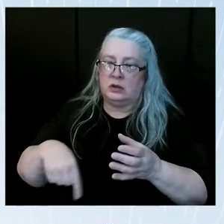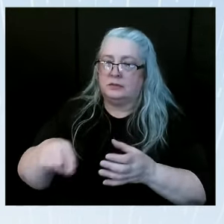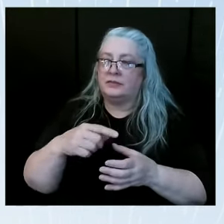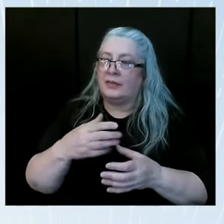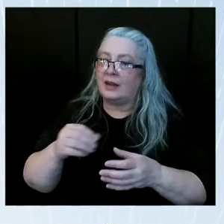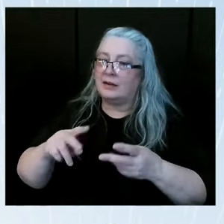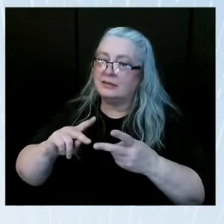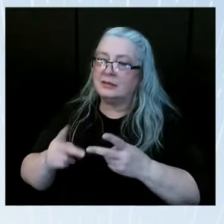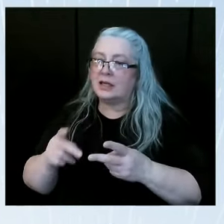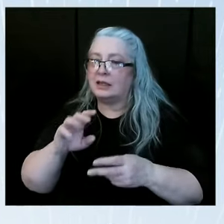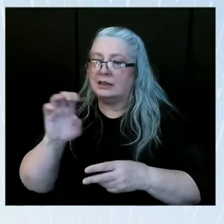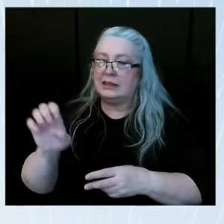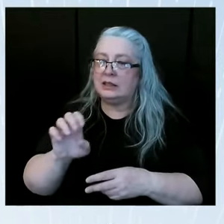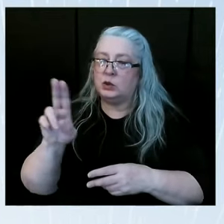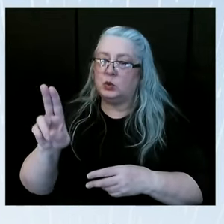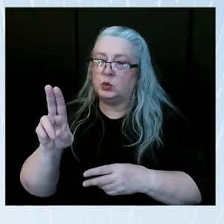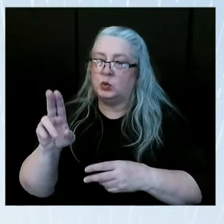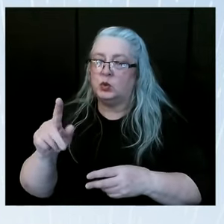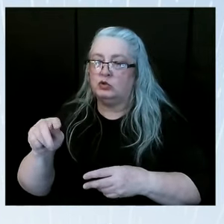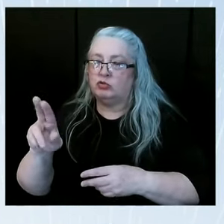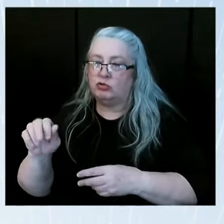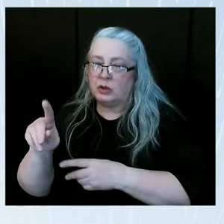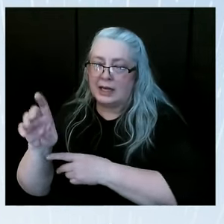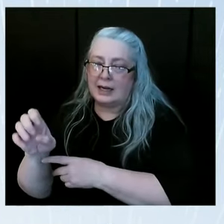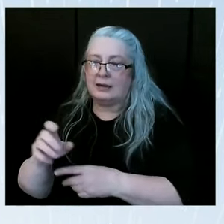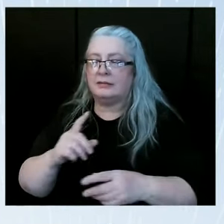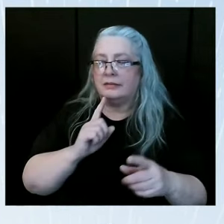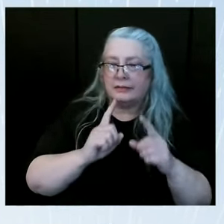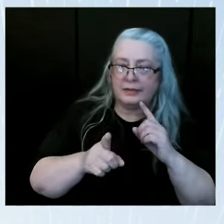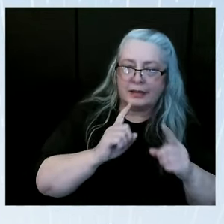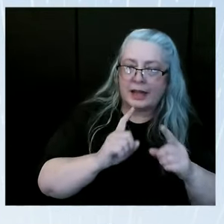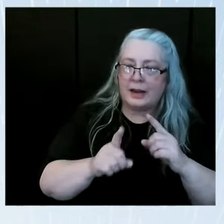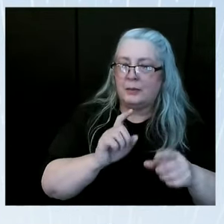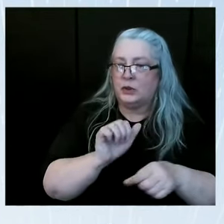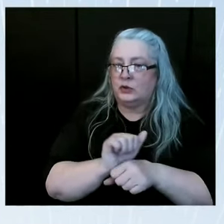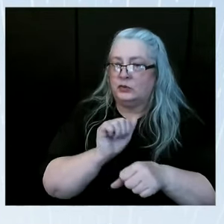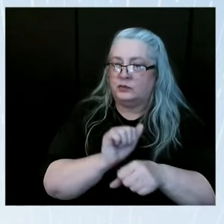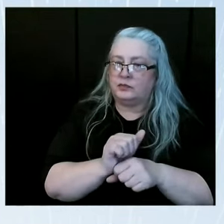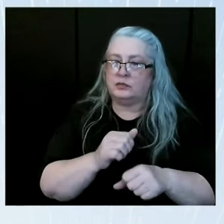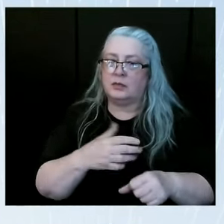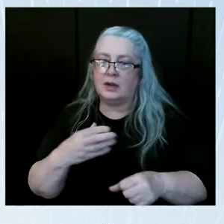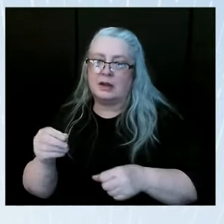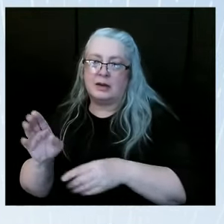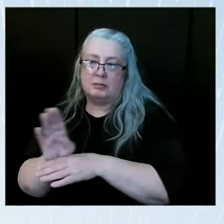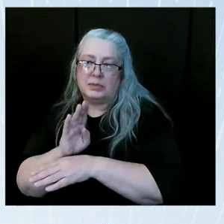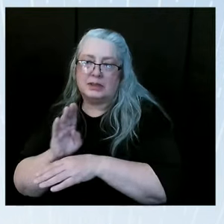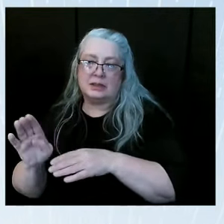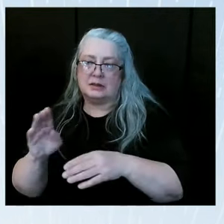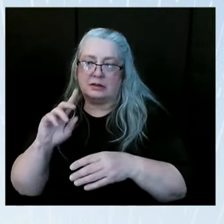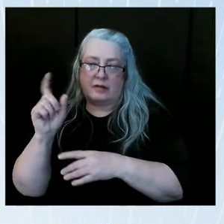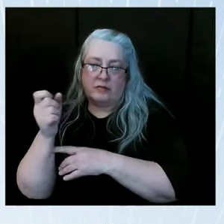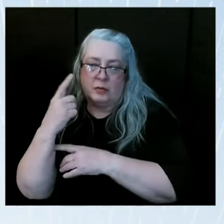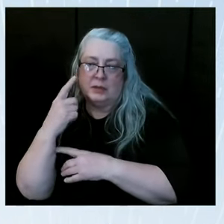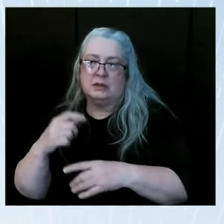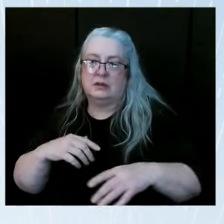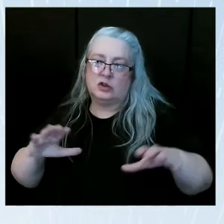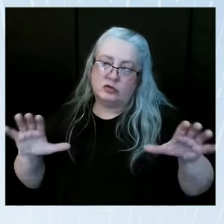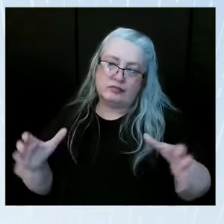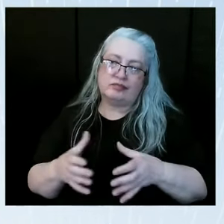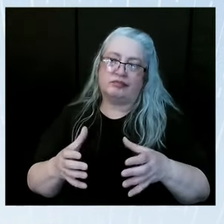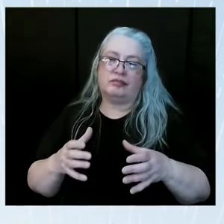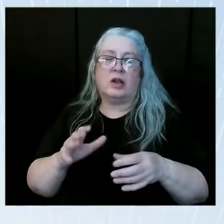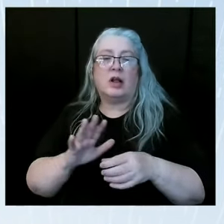government representatives together to collaborate on combating forced labor in our supply chains and exploring digital trade